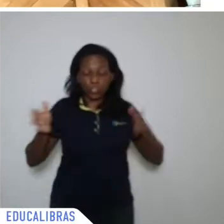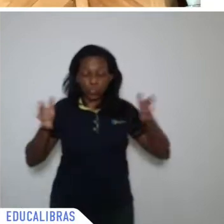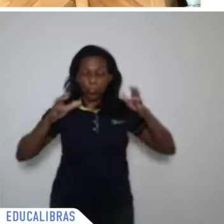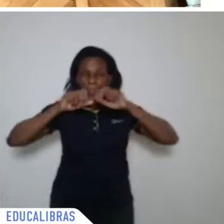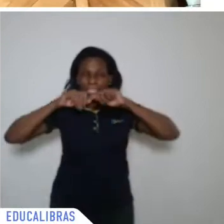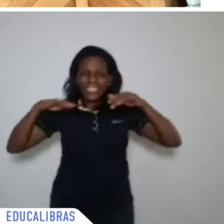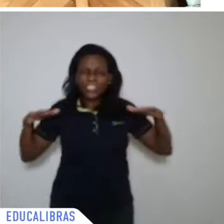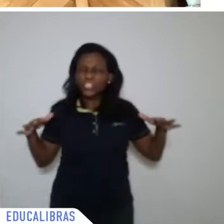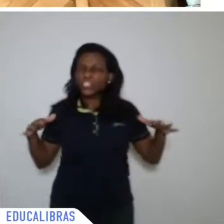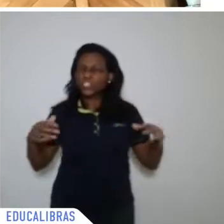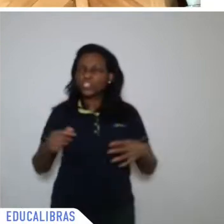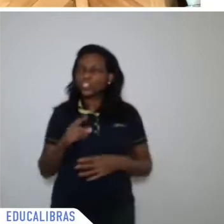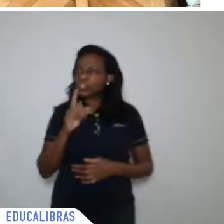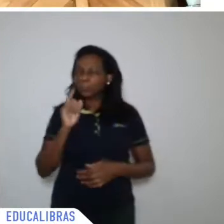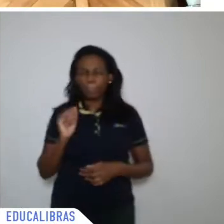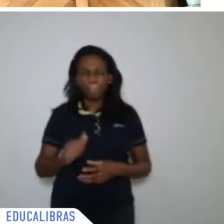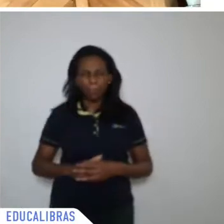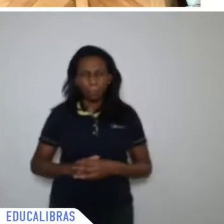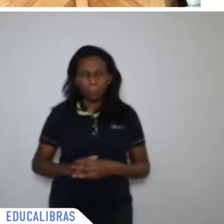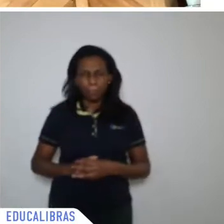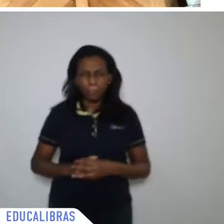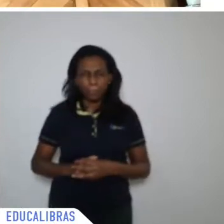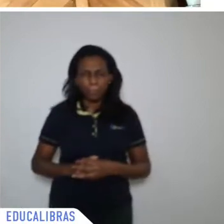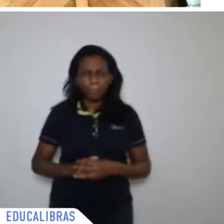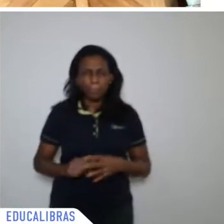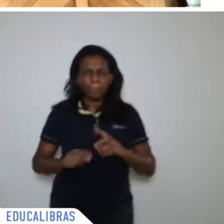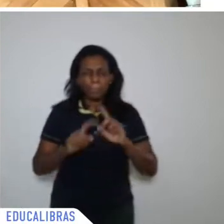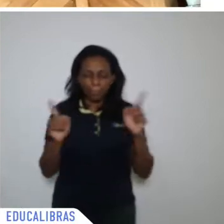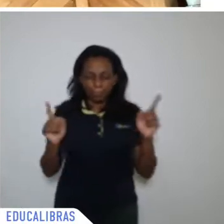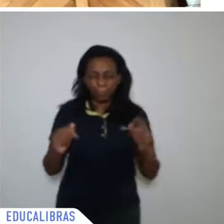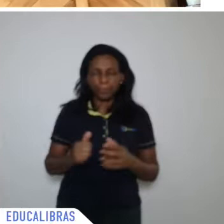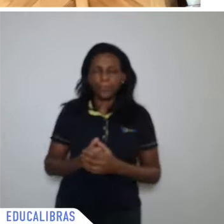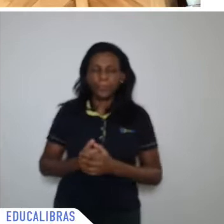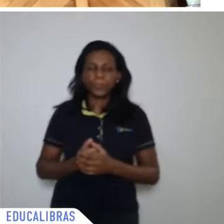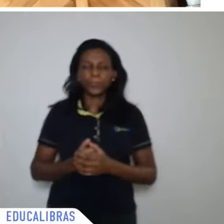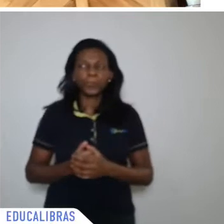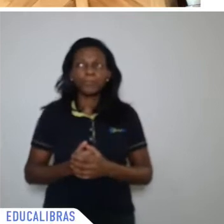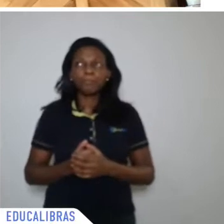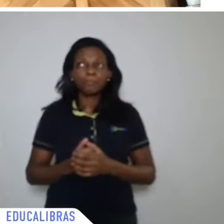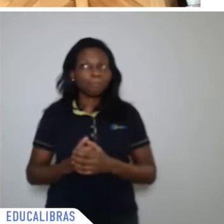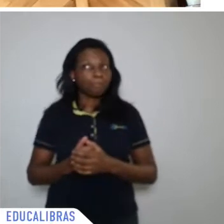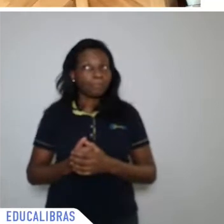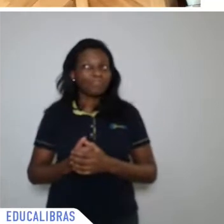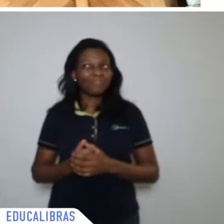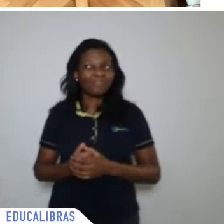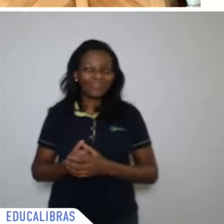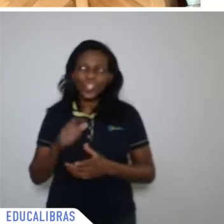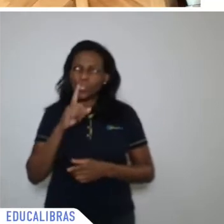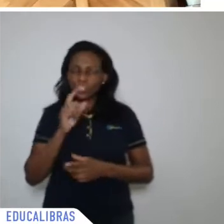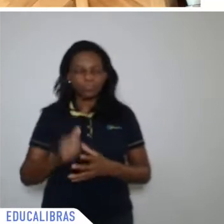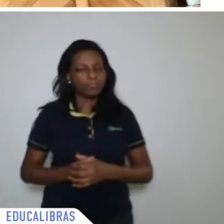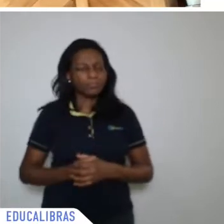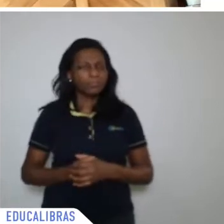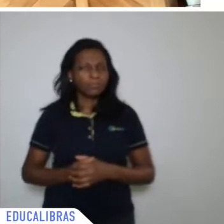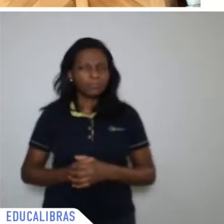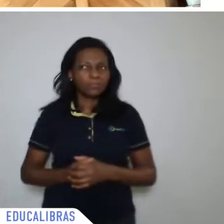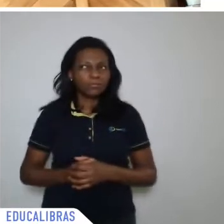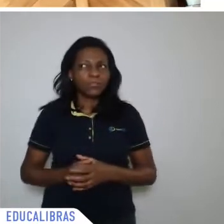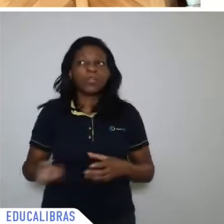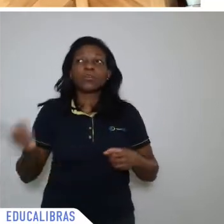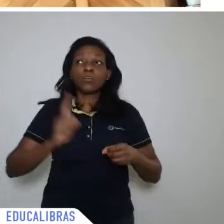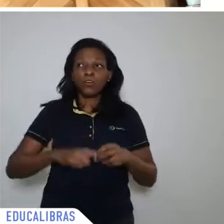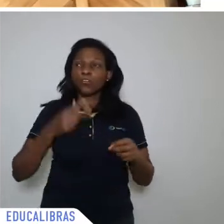these women who are surviving anonymously? This is the women who move the economy of care.